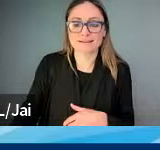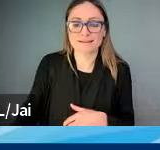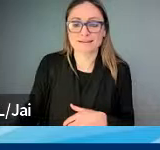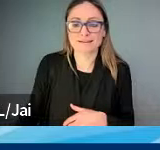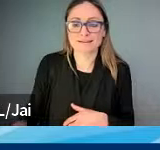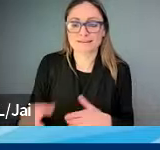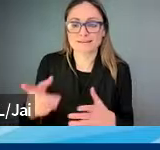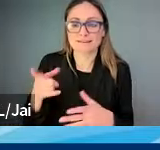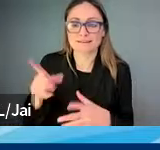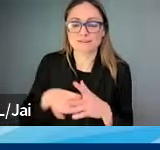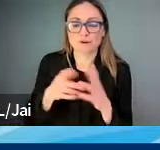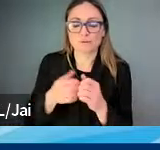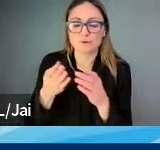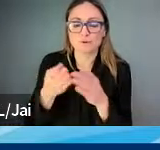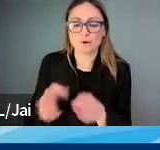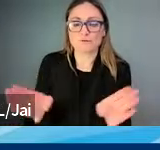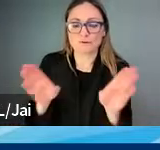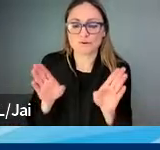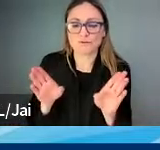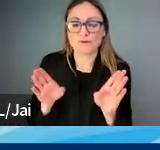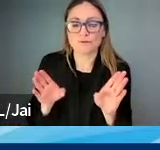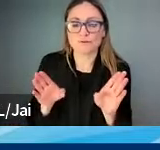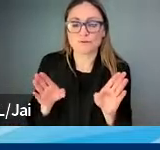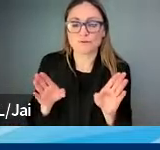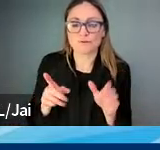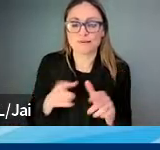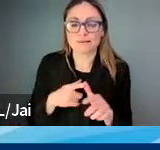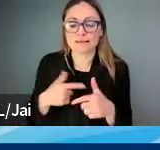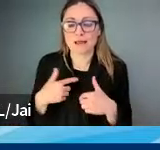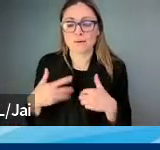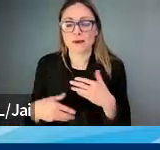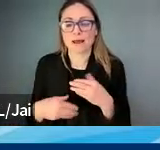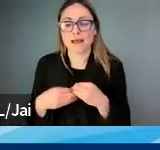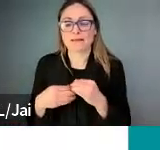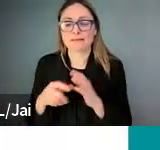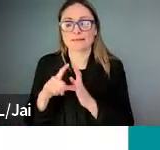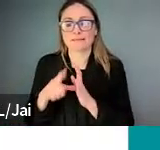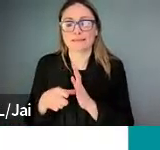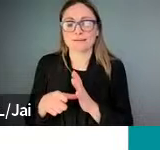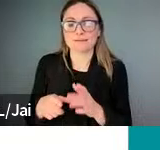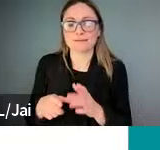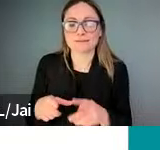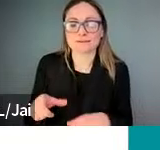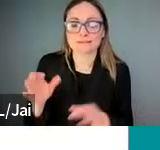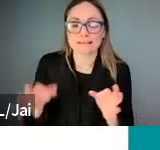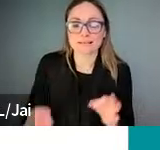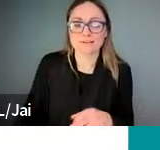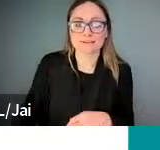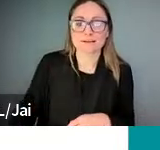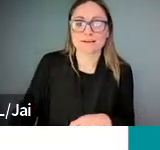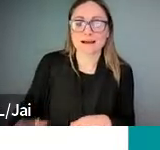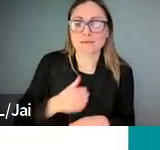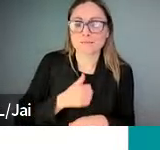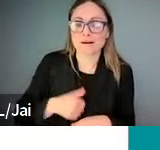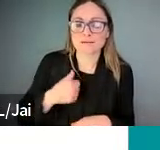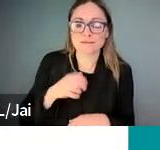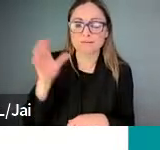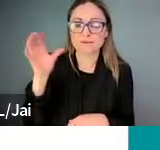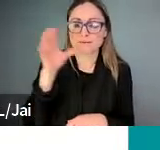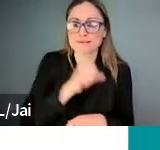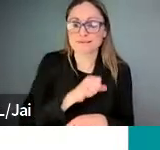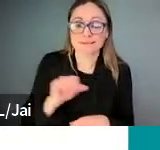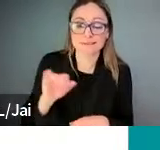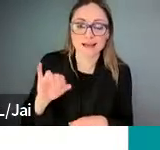with the overview of the urban design stuff, and I'll chime in when we get to the station. Absolutely. And I apologize for missing our